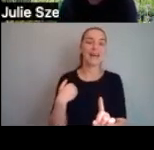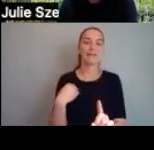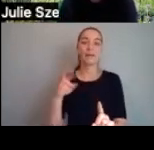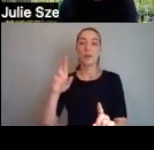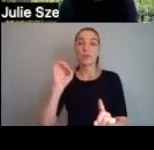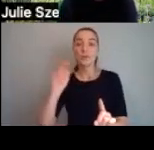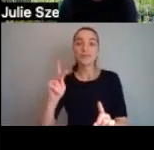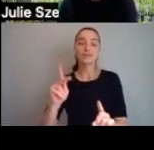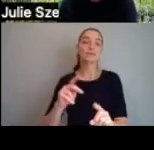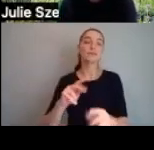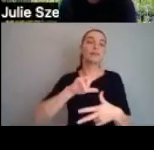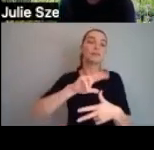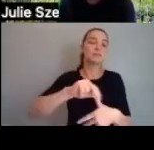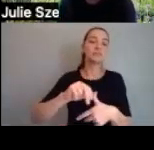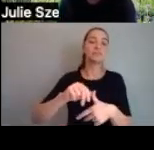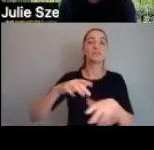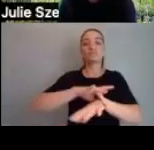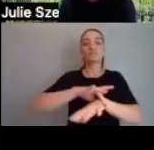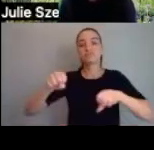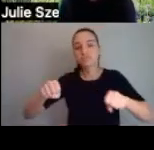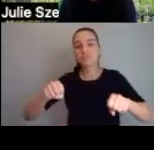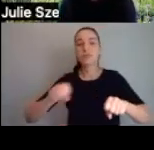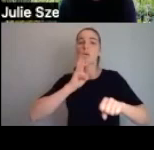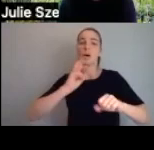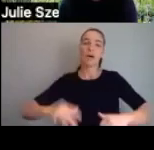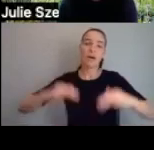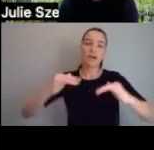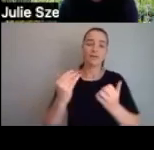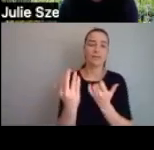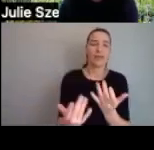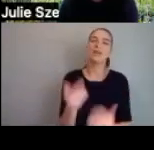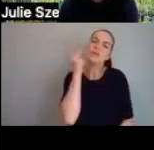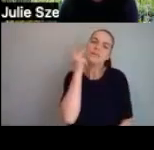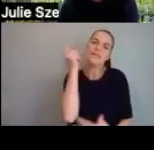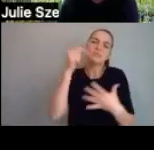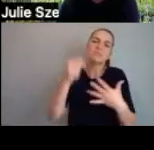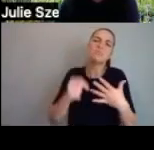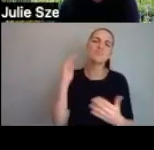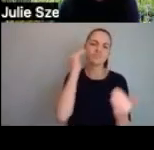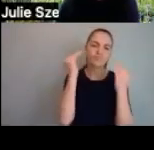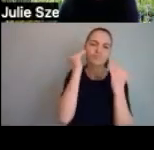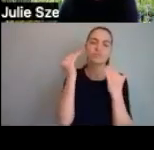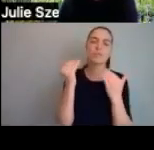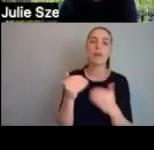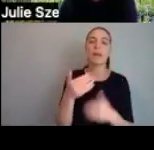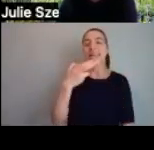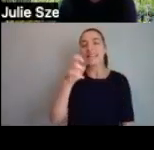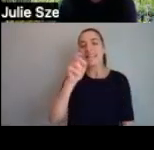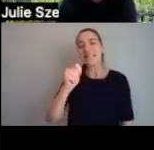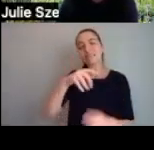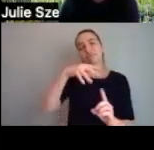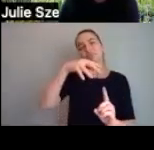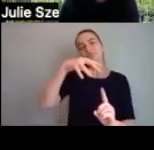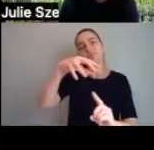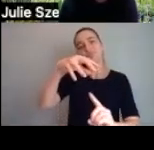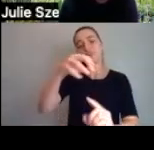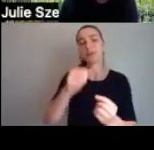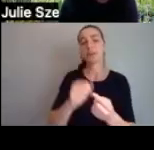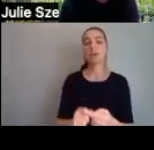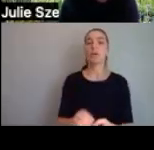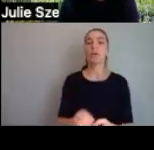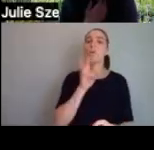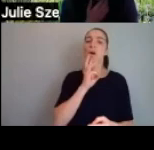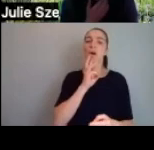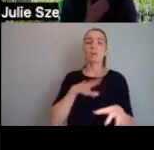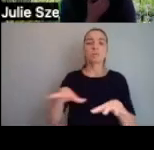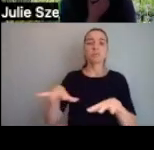impacts. mean, most of you are fairly familiar with all of these, um, heat waves, displacements, ocean acidification,